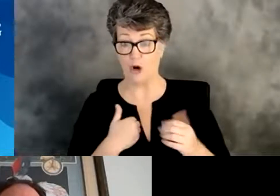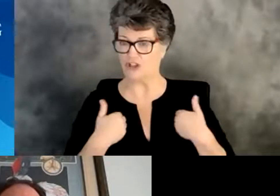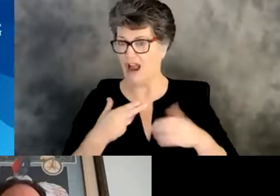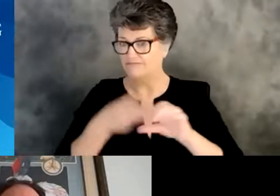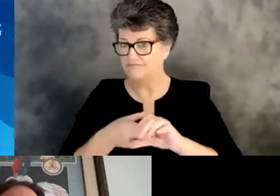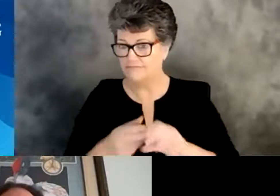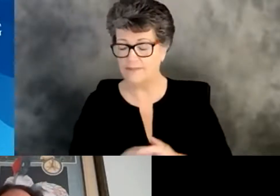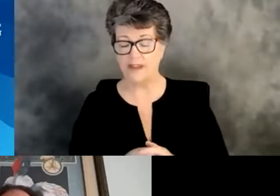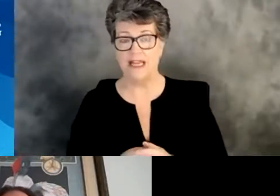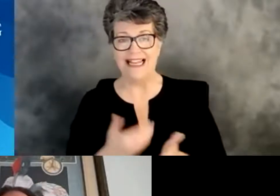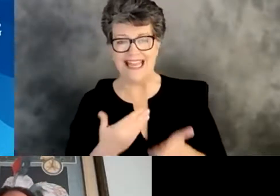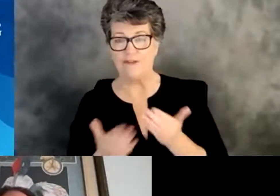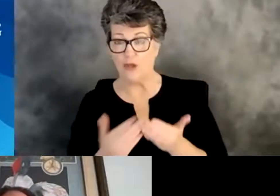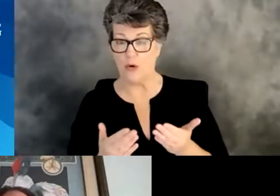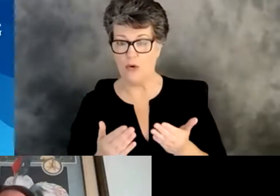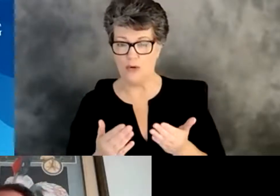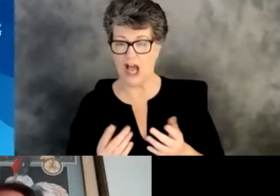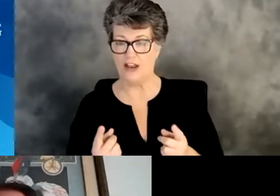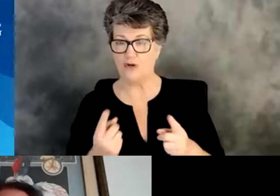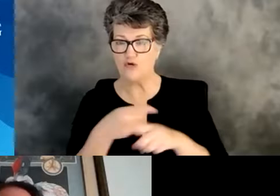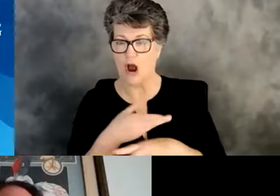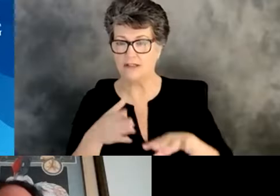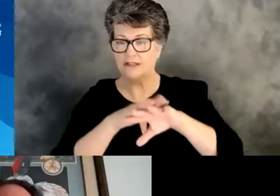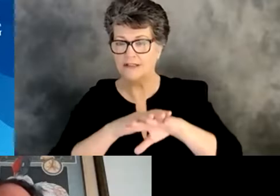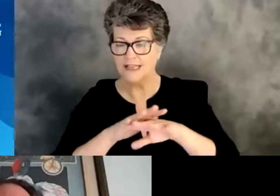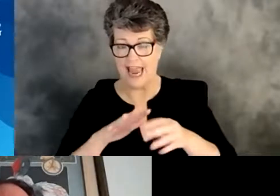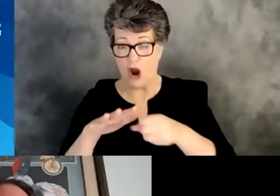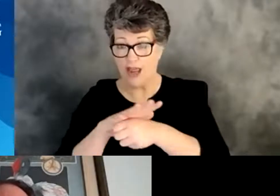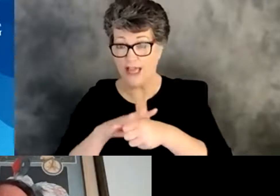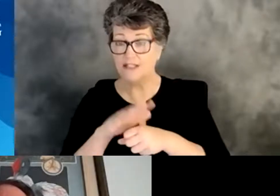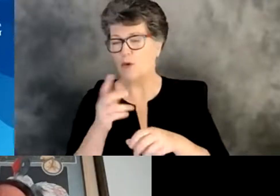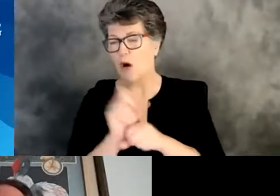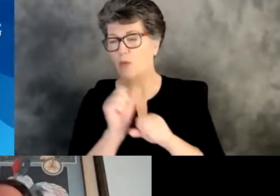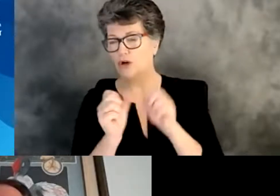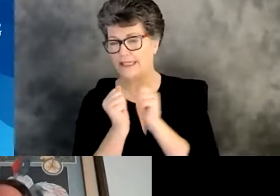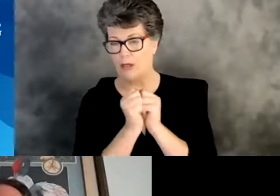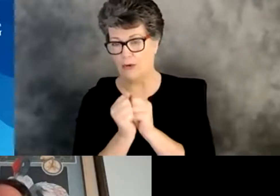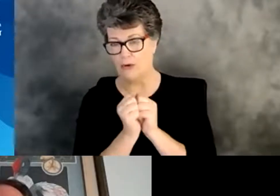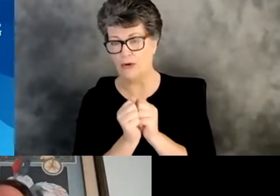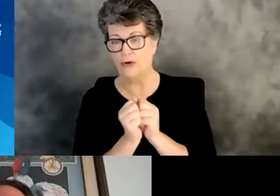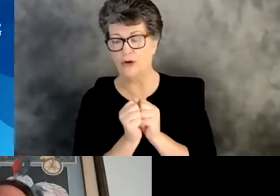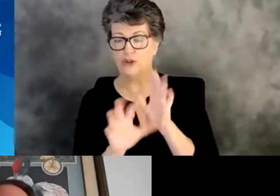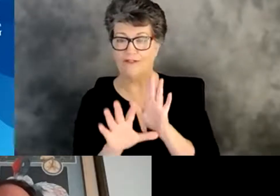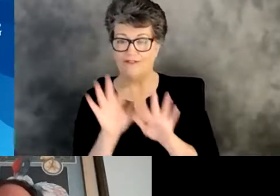all, even though it kind of crosses the areas, we kind of all work together to define issues, to work on those